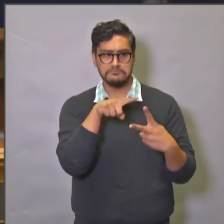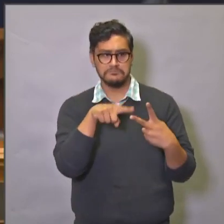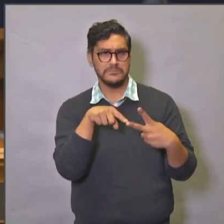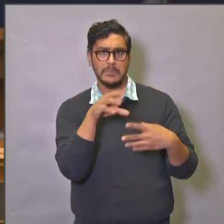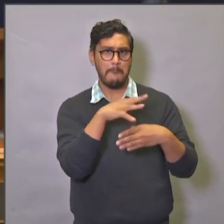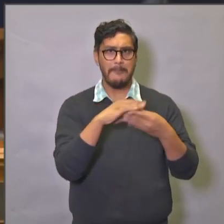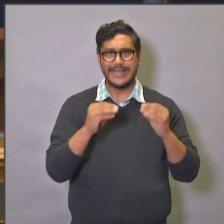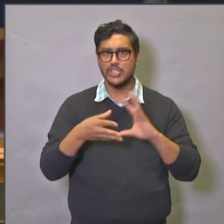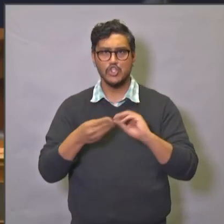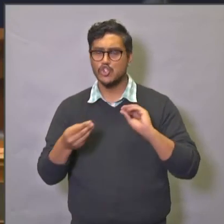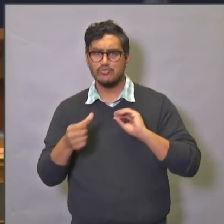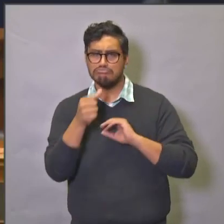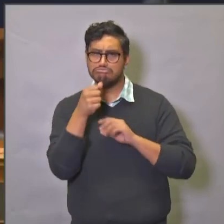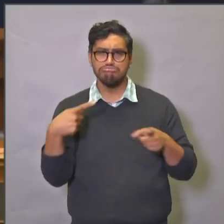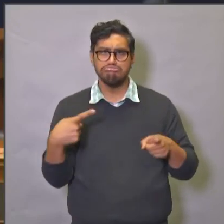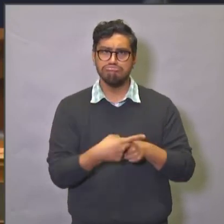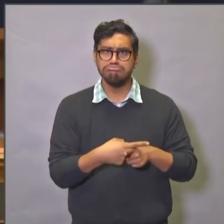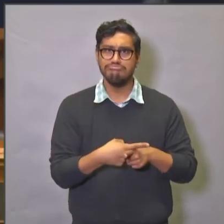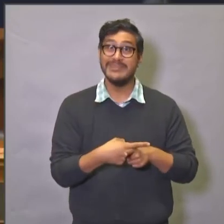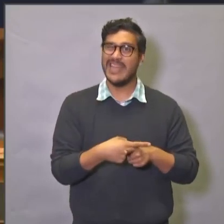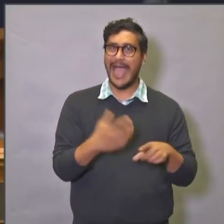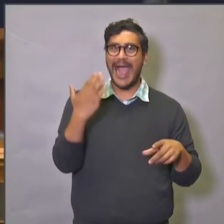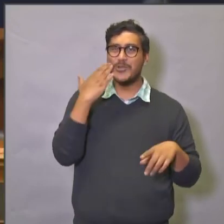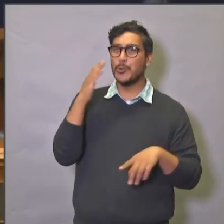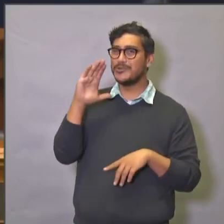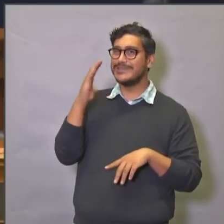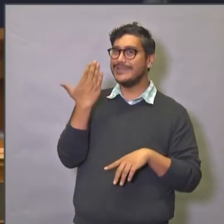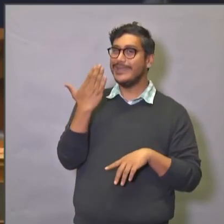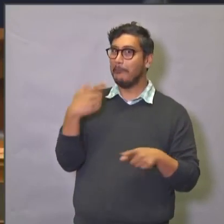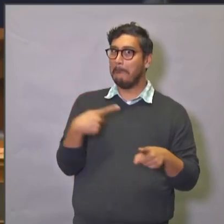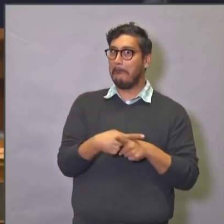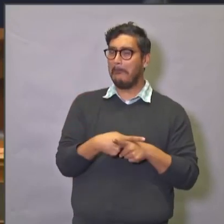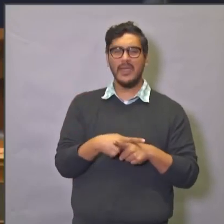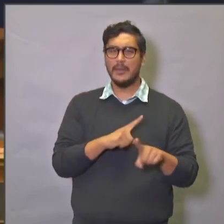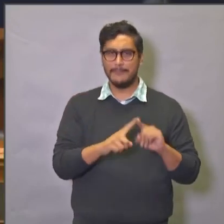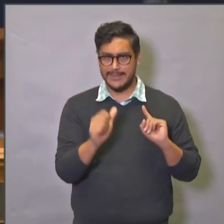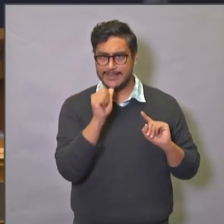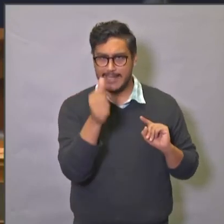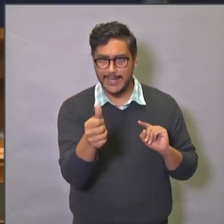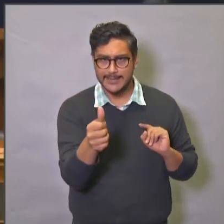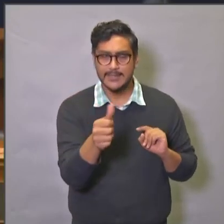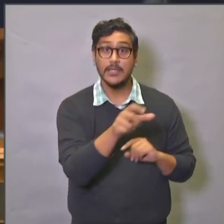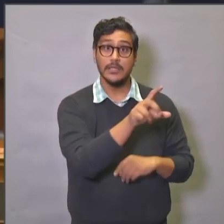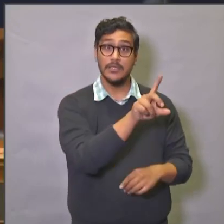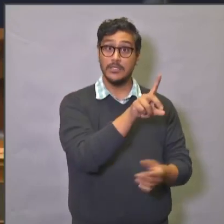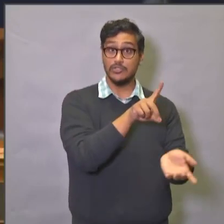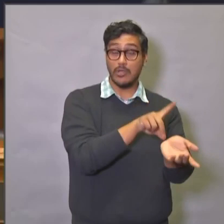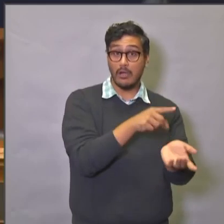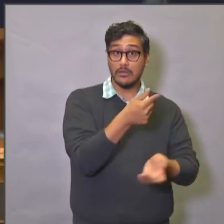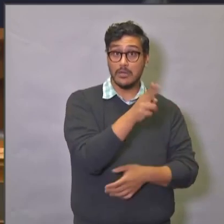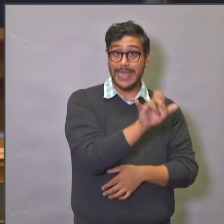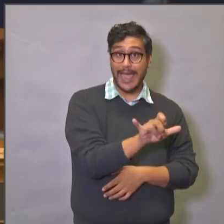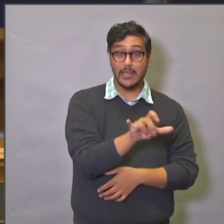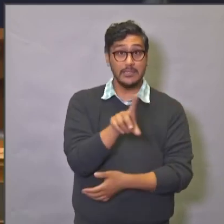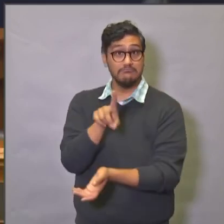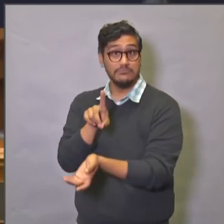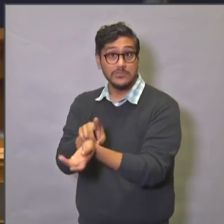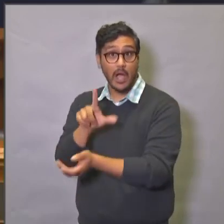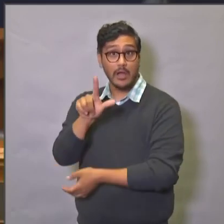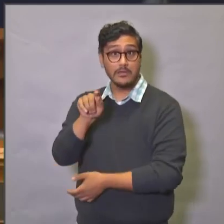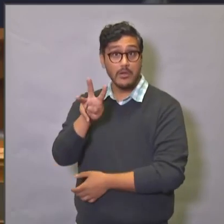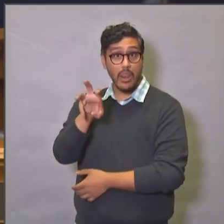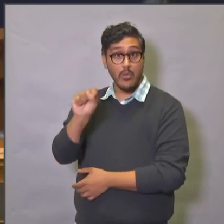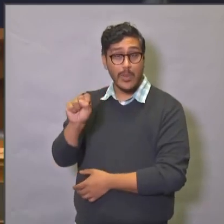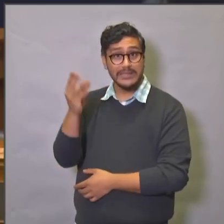it might seem so at first blush. I believe what Dr. Galley and Dr. Lewis were actually letting